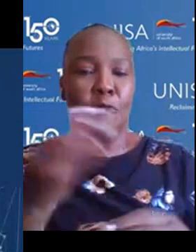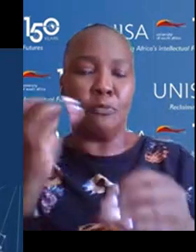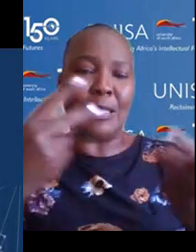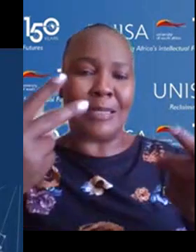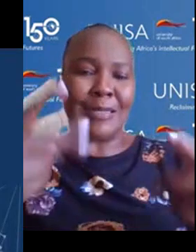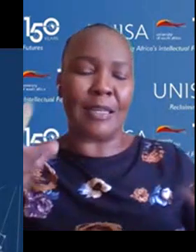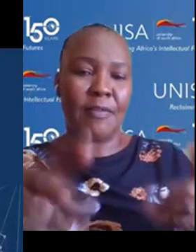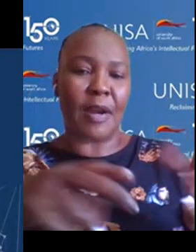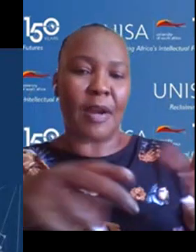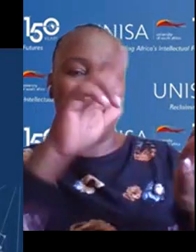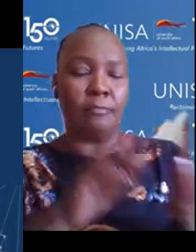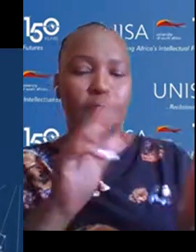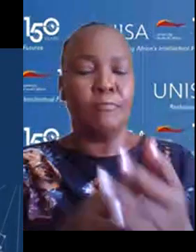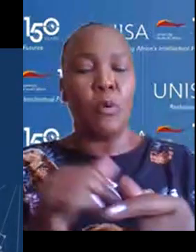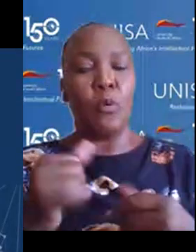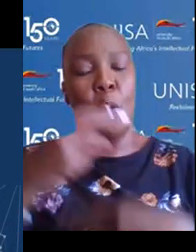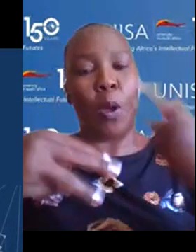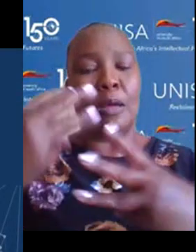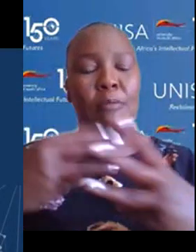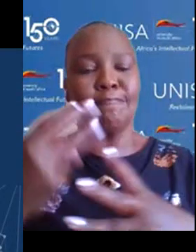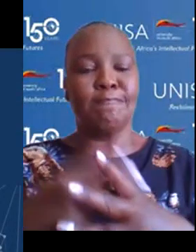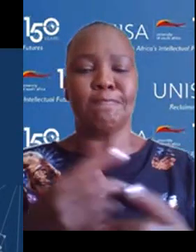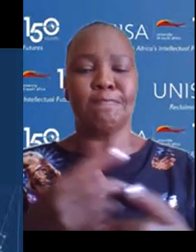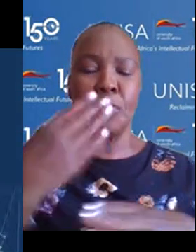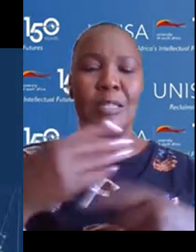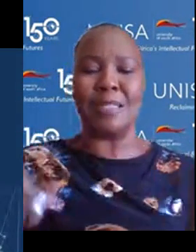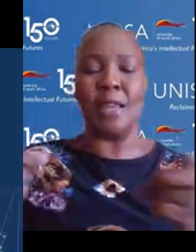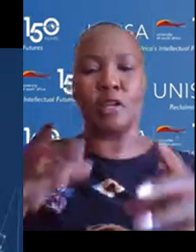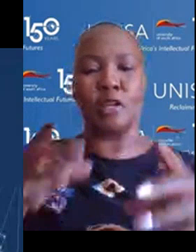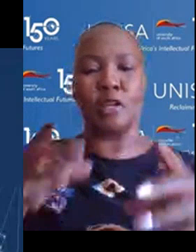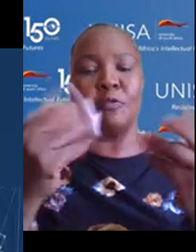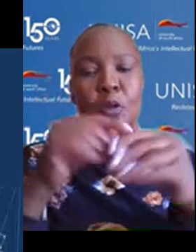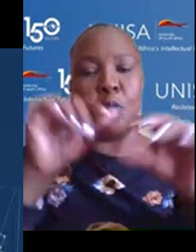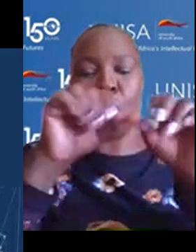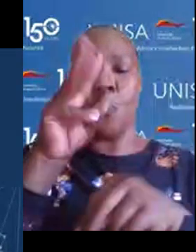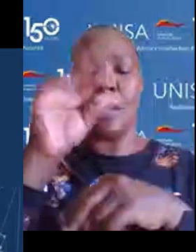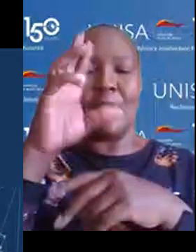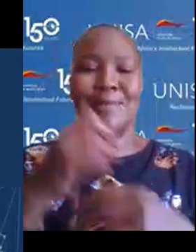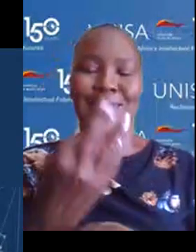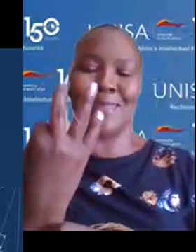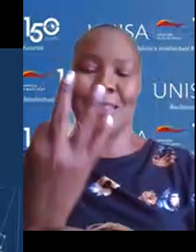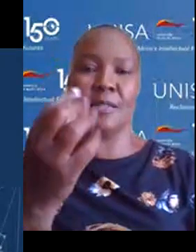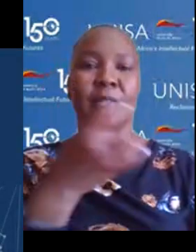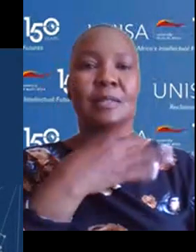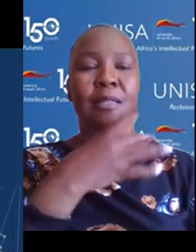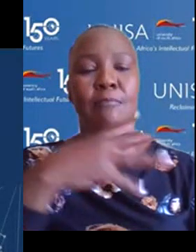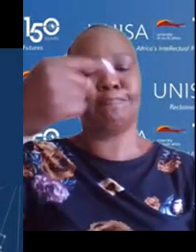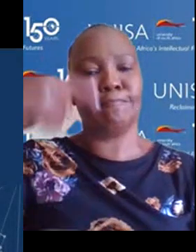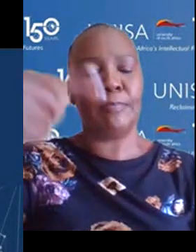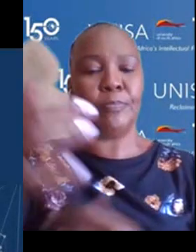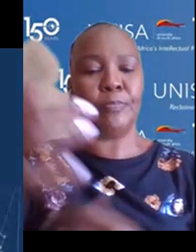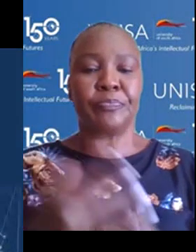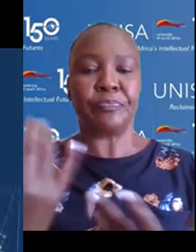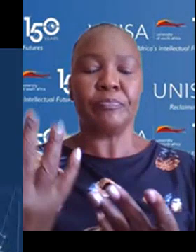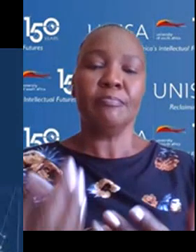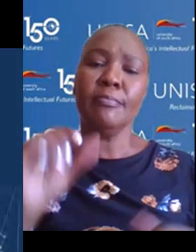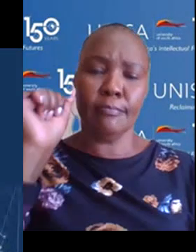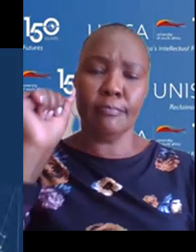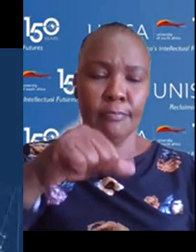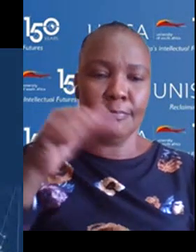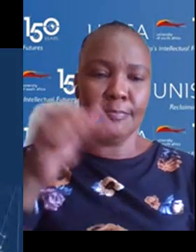So we are going to be working through quite a number of different softwares through this next 3 Saturdays. So definitely we're